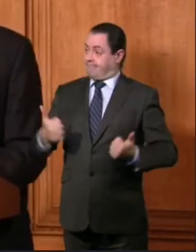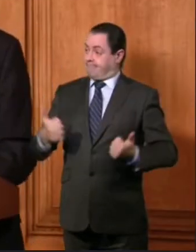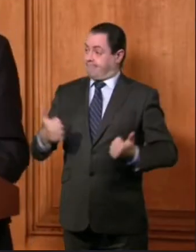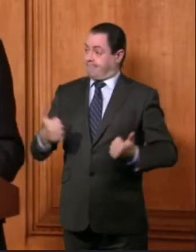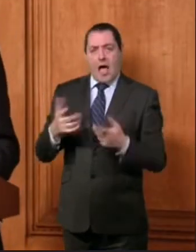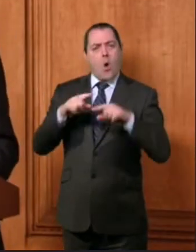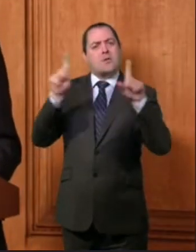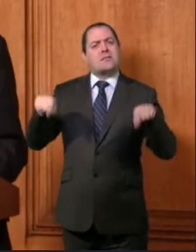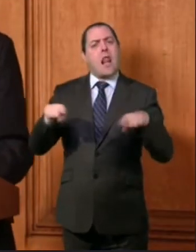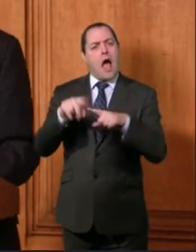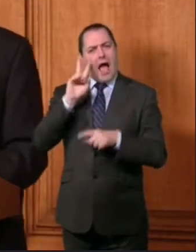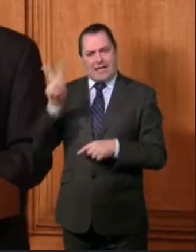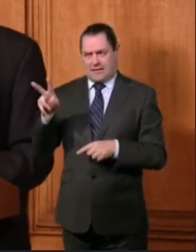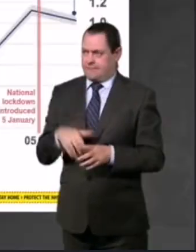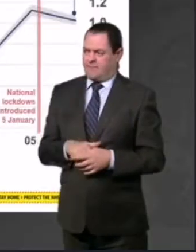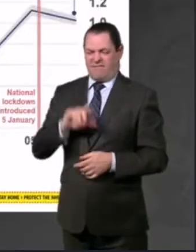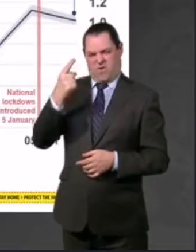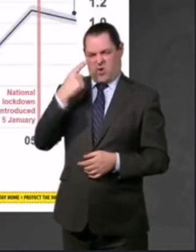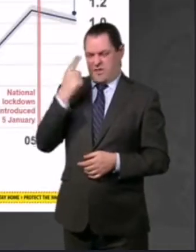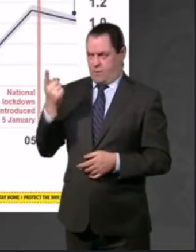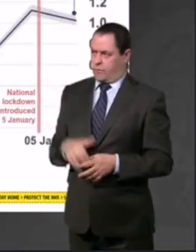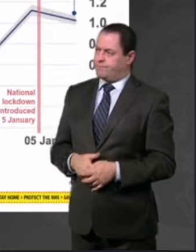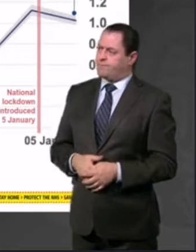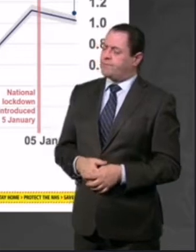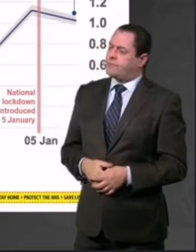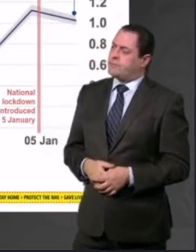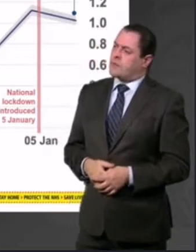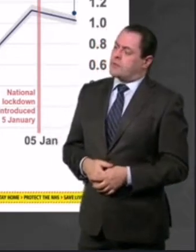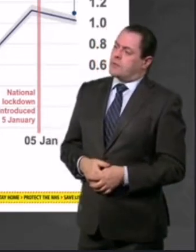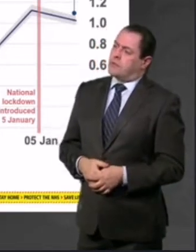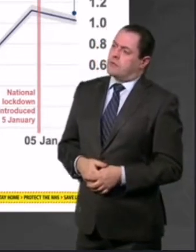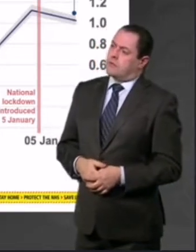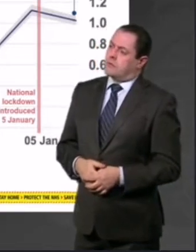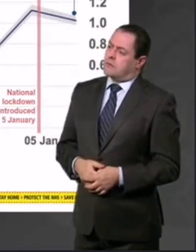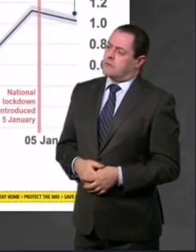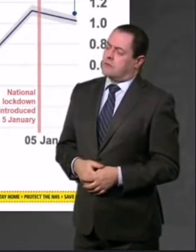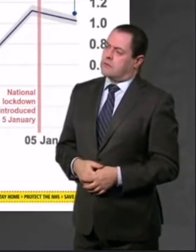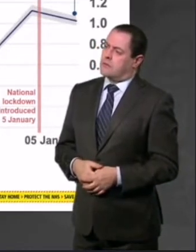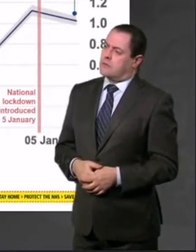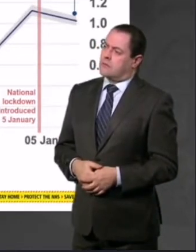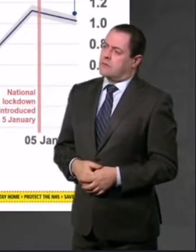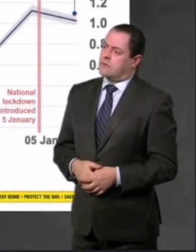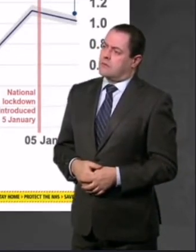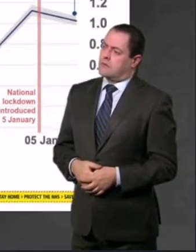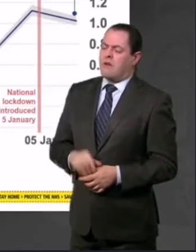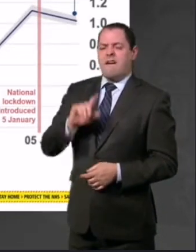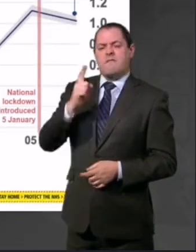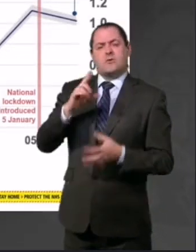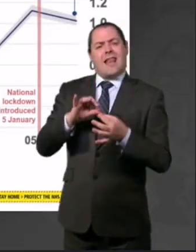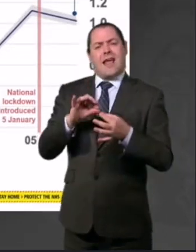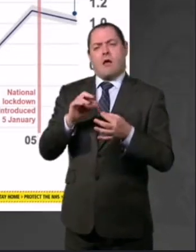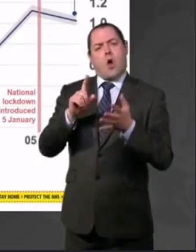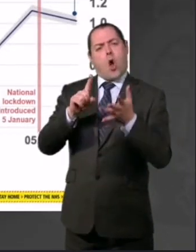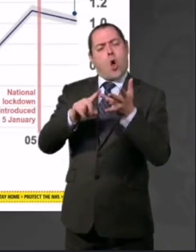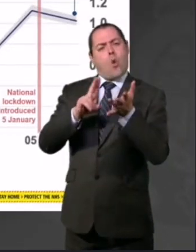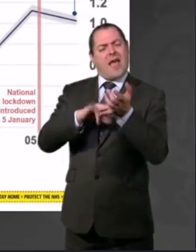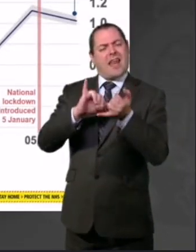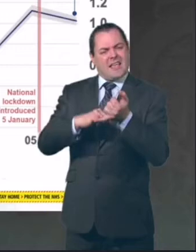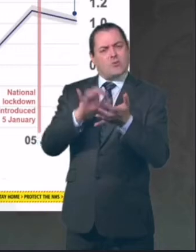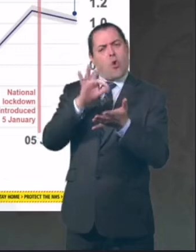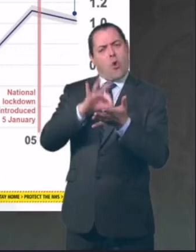please. So the first slide is the Office for National Statistics data showing the estimated number of